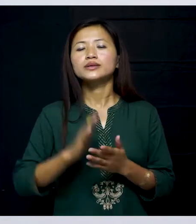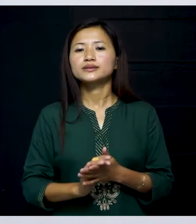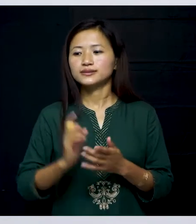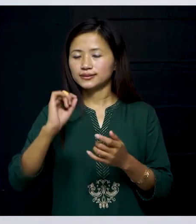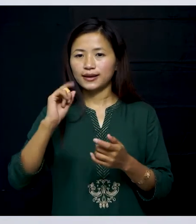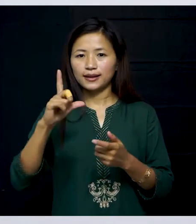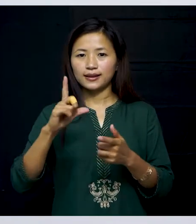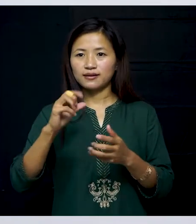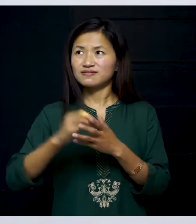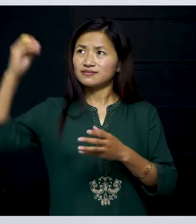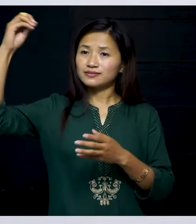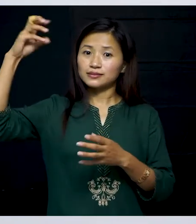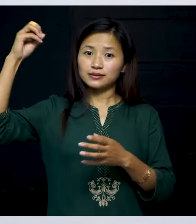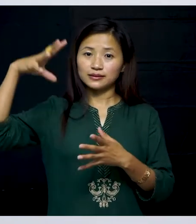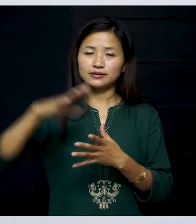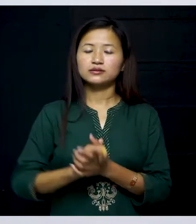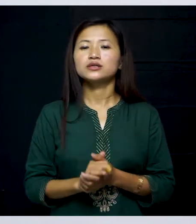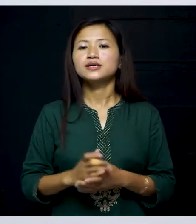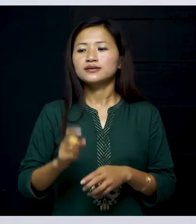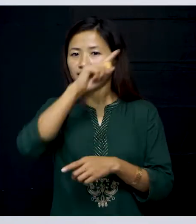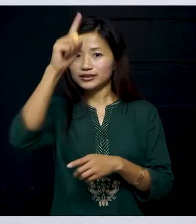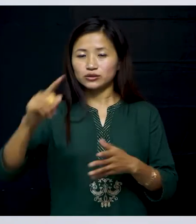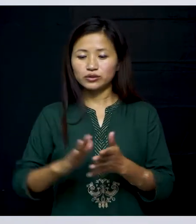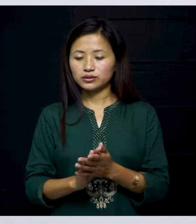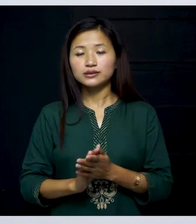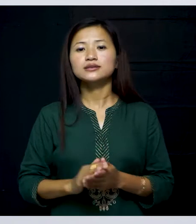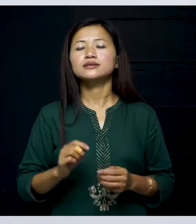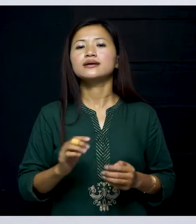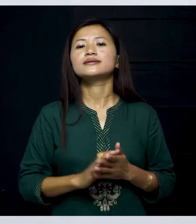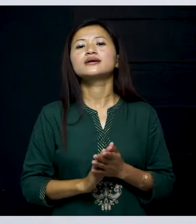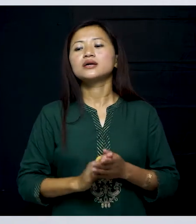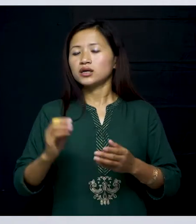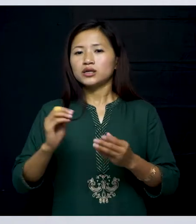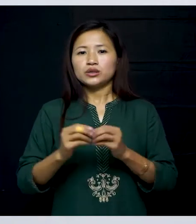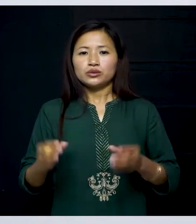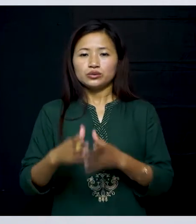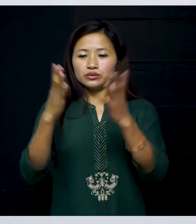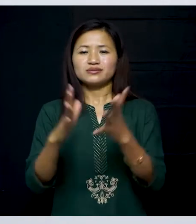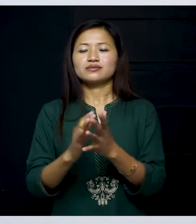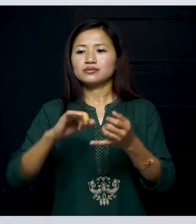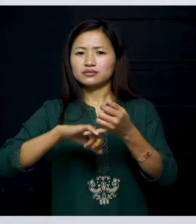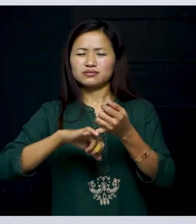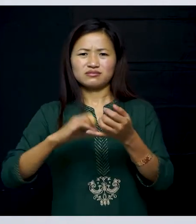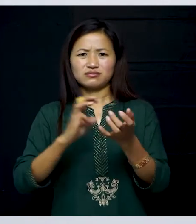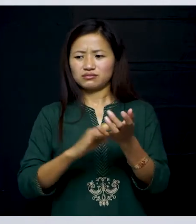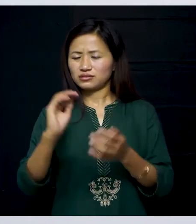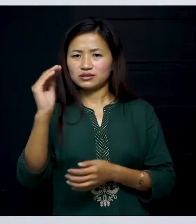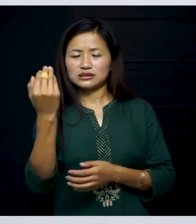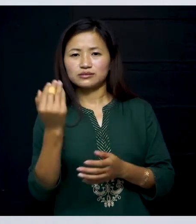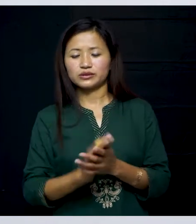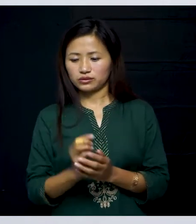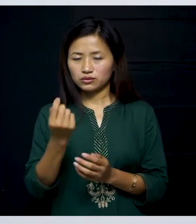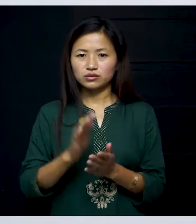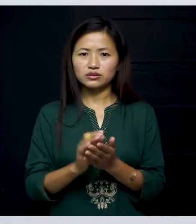a tree, fire is produced, and they might also have tasted some roasted kind of meat, and then they slowly got